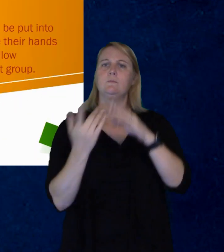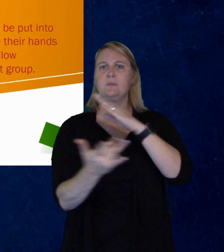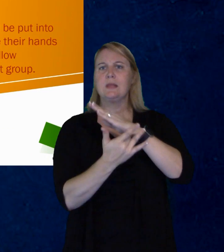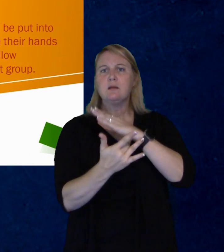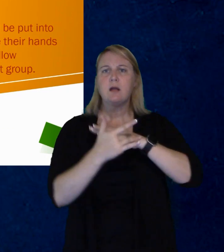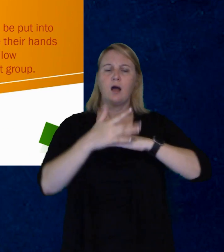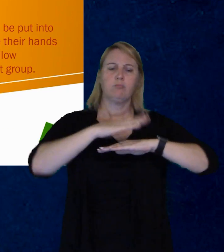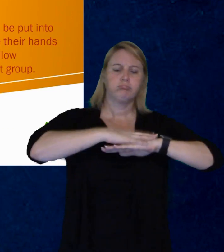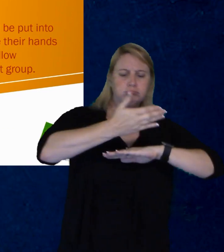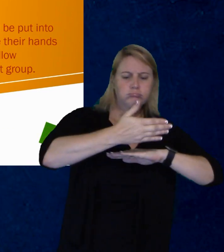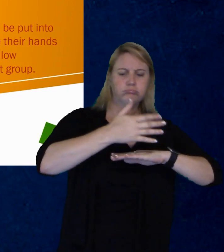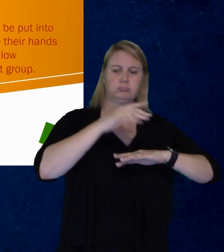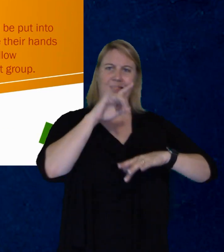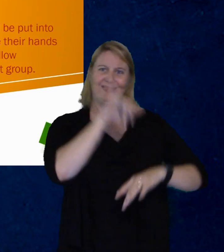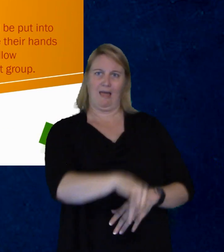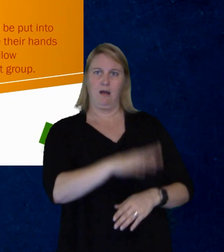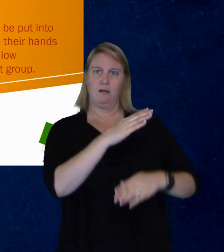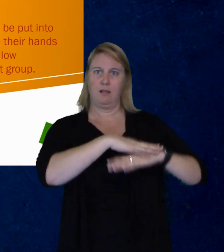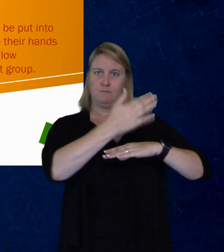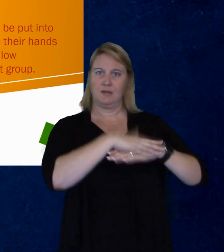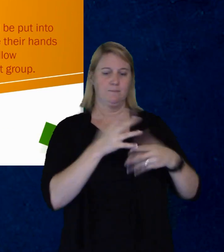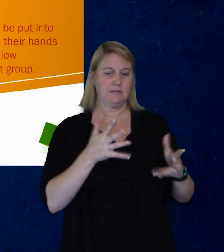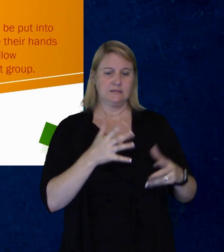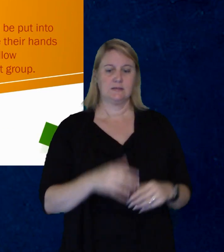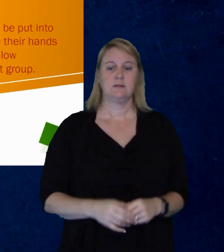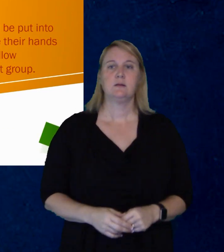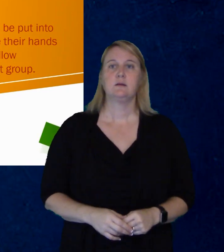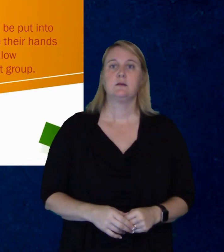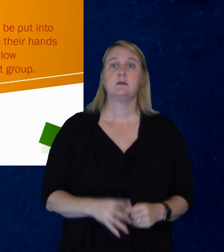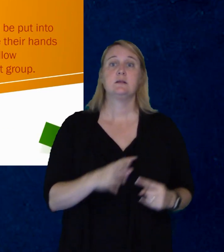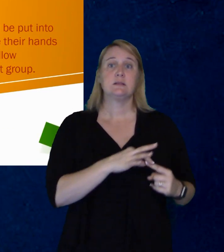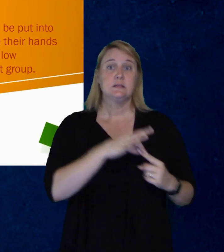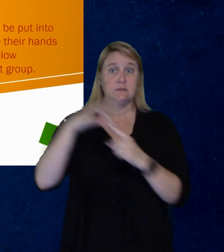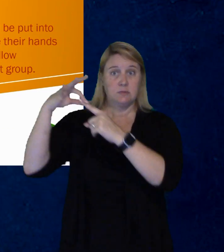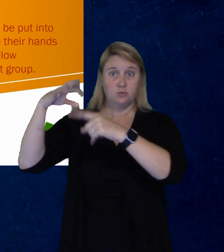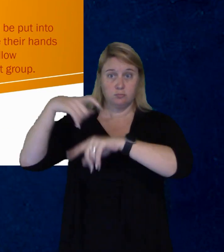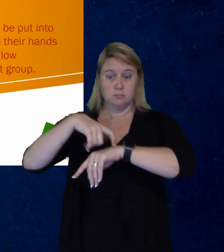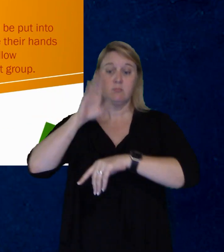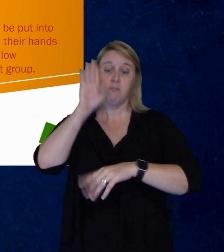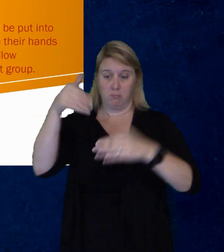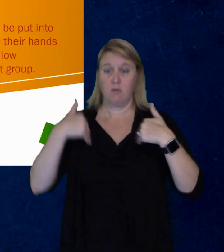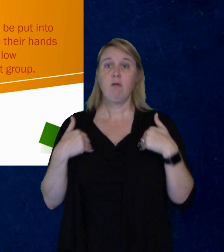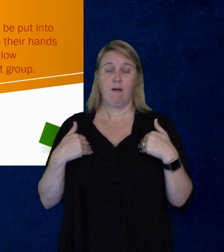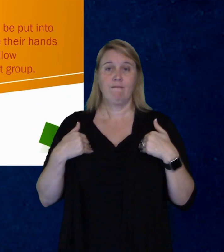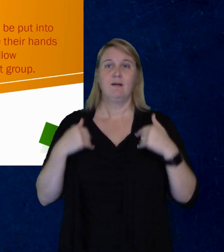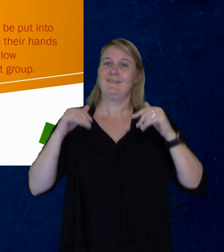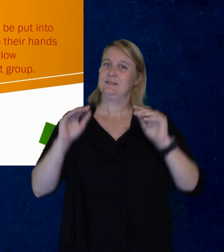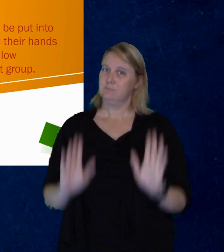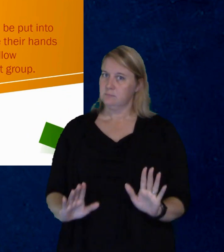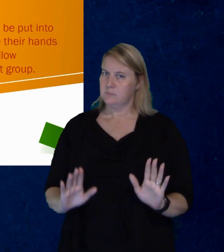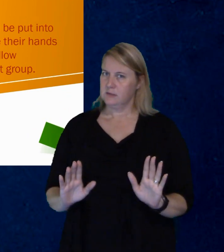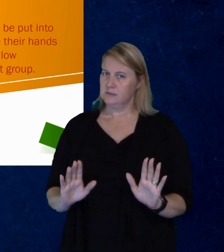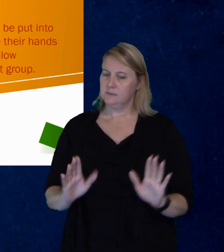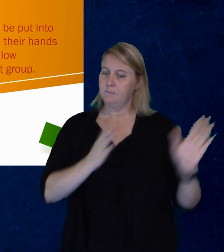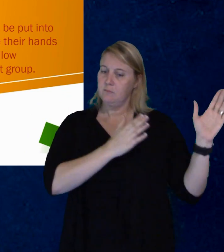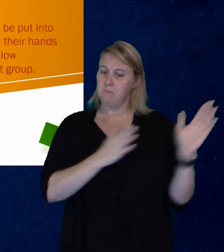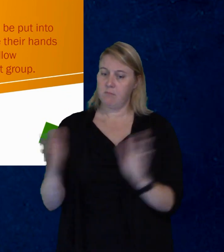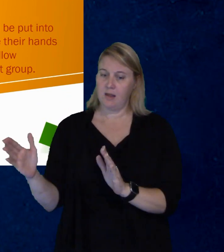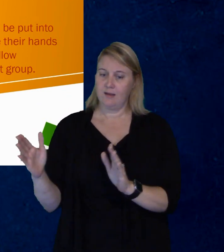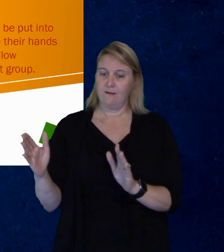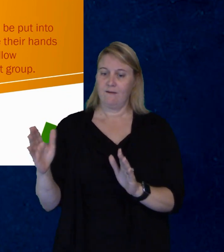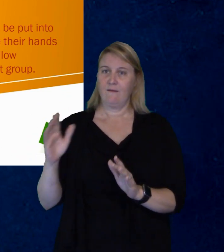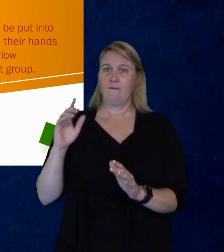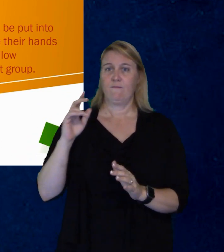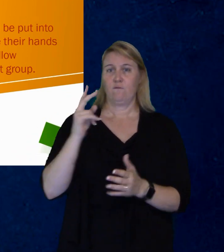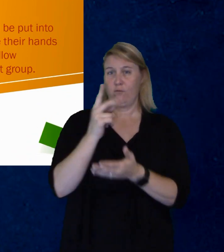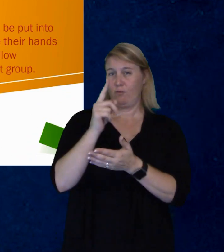the day. Specials, we will continue to have specials. However, what we're going to do, especially for the first